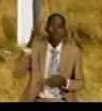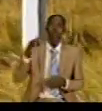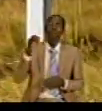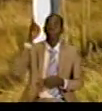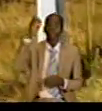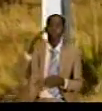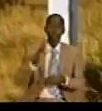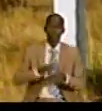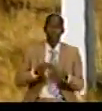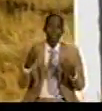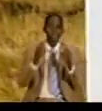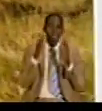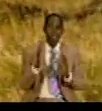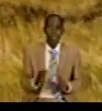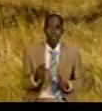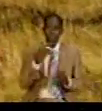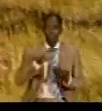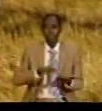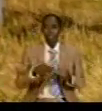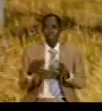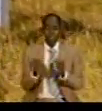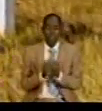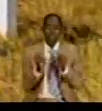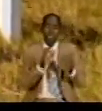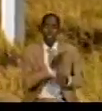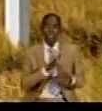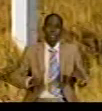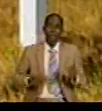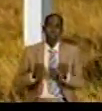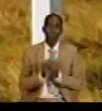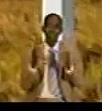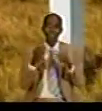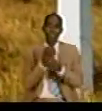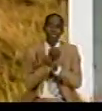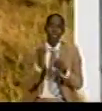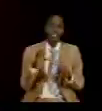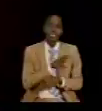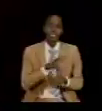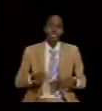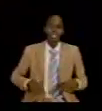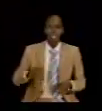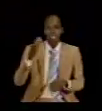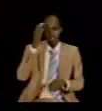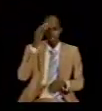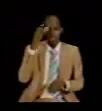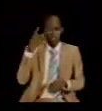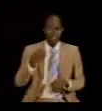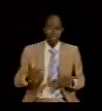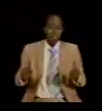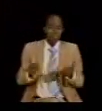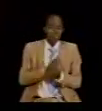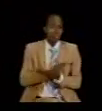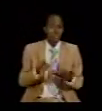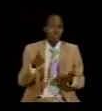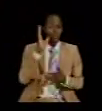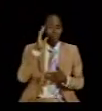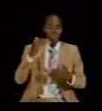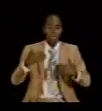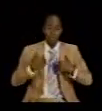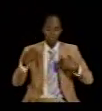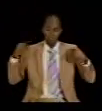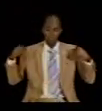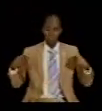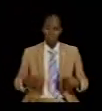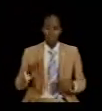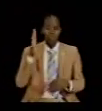without Christ and without salvation. And Christ knew the damnation they will have, the torment they will have,